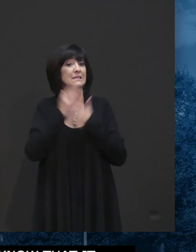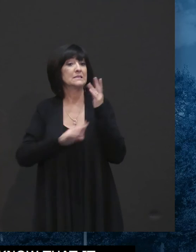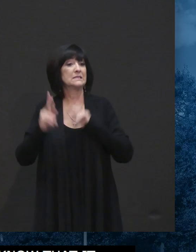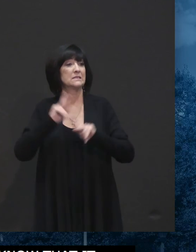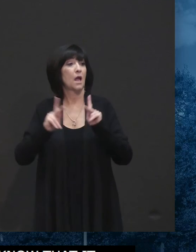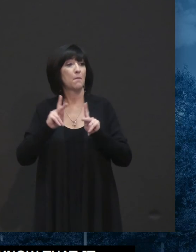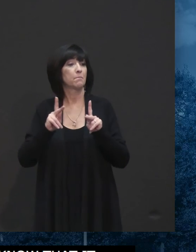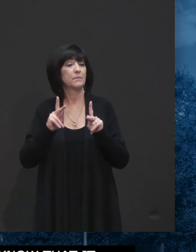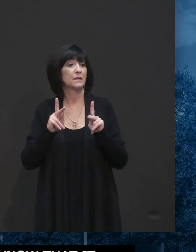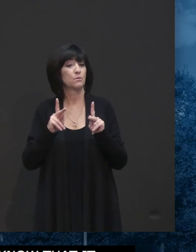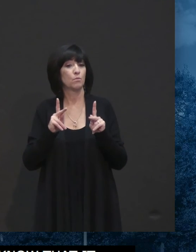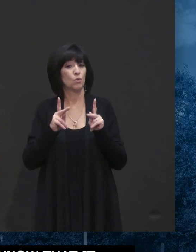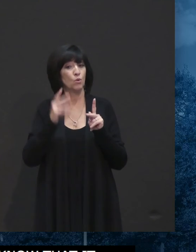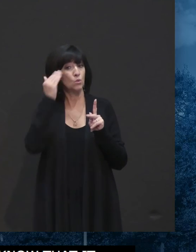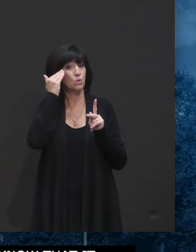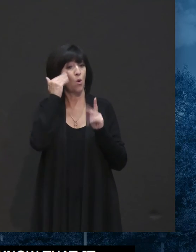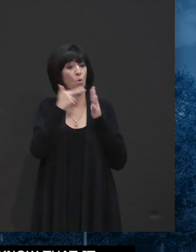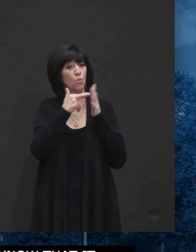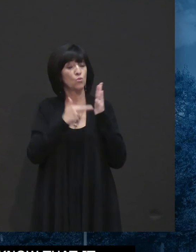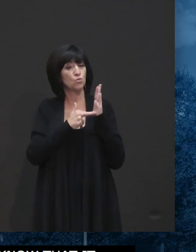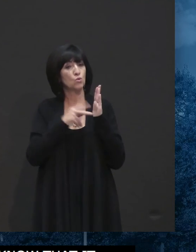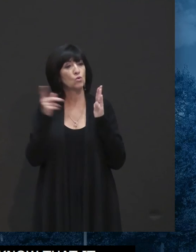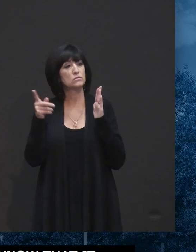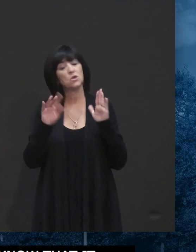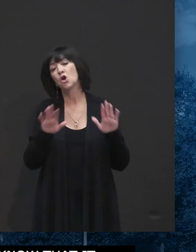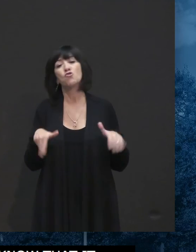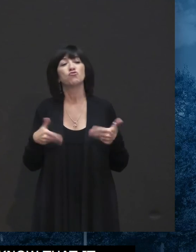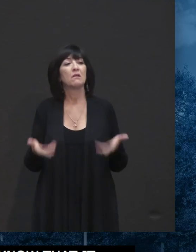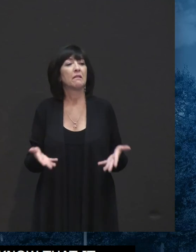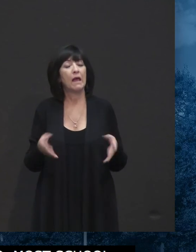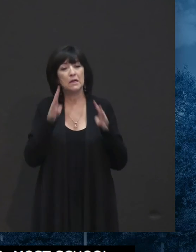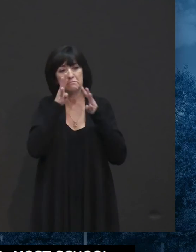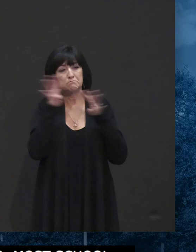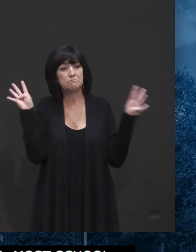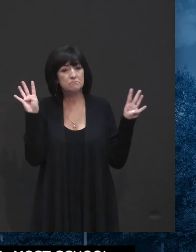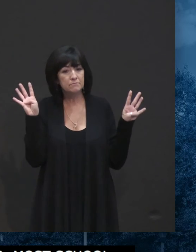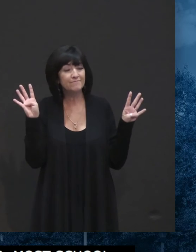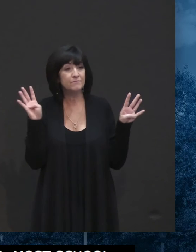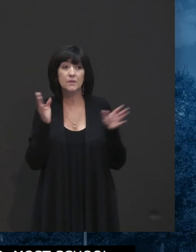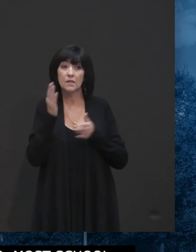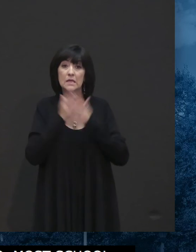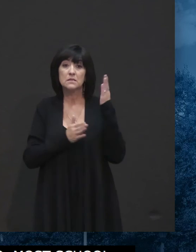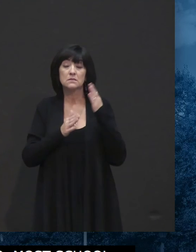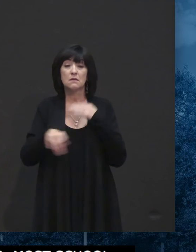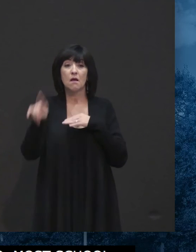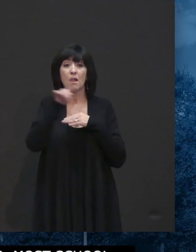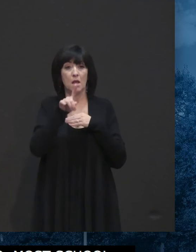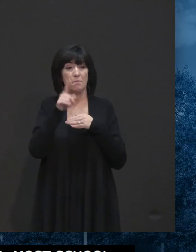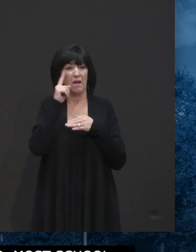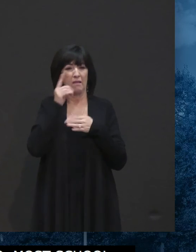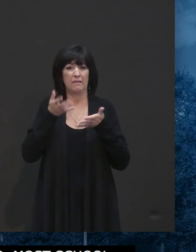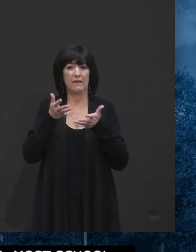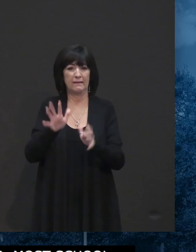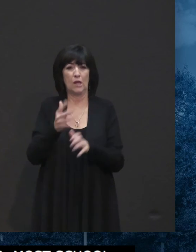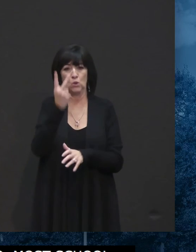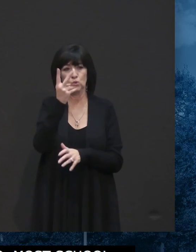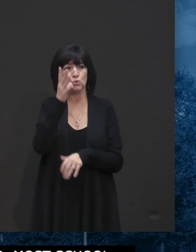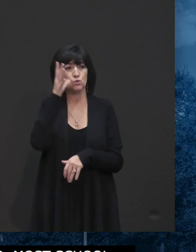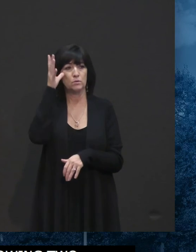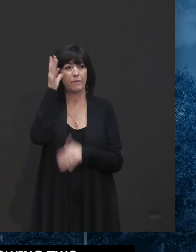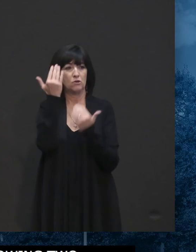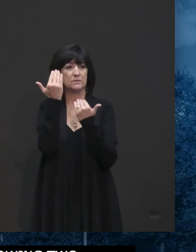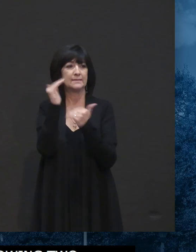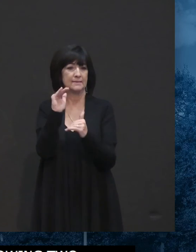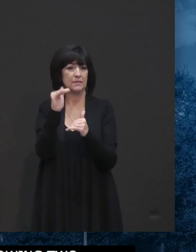school districts that I know of, most the teams are allowing, 2 parents, I think, to come into the stadium and limiting the